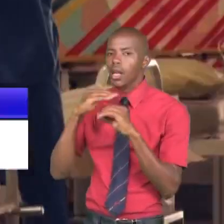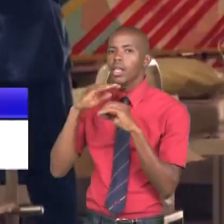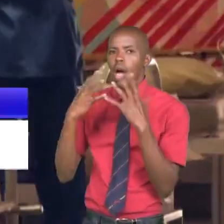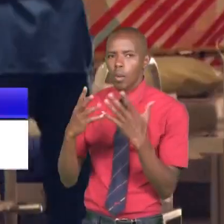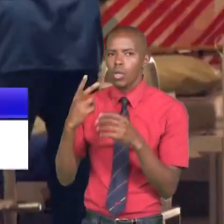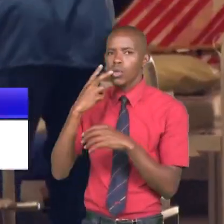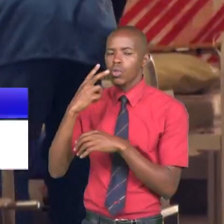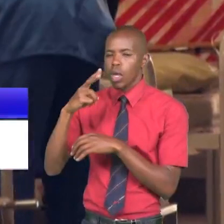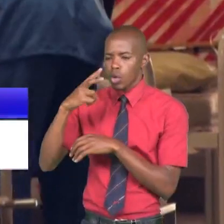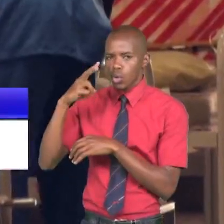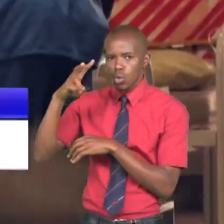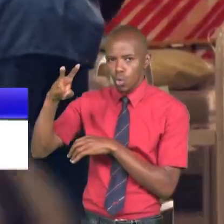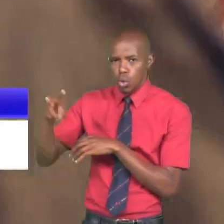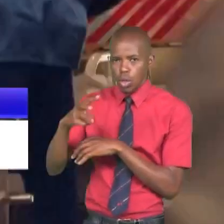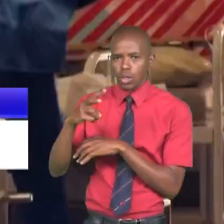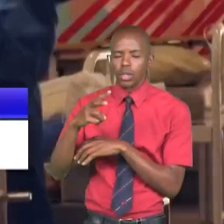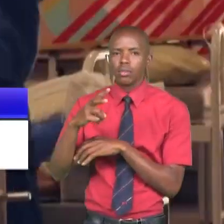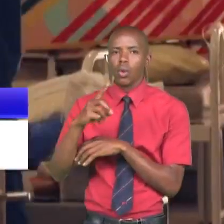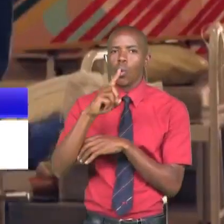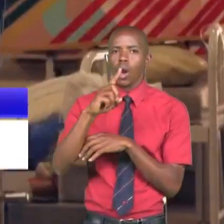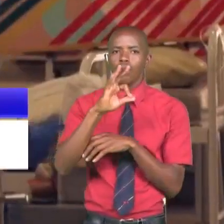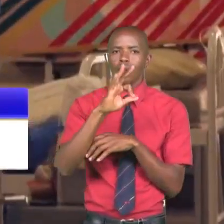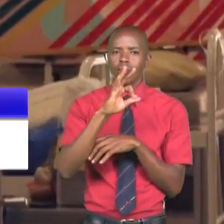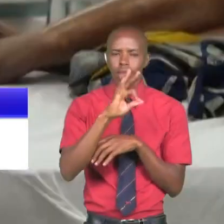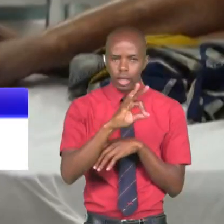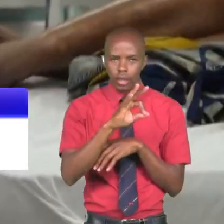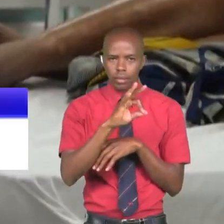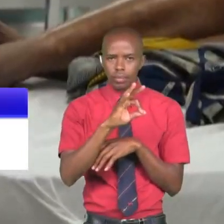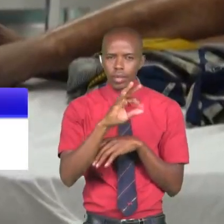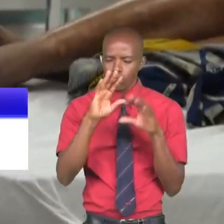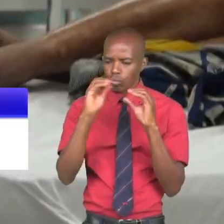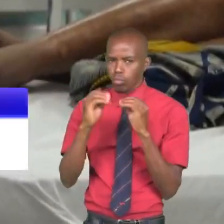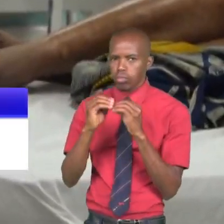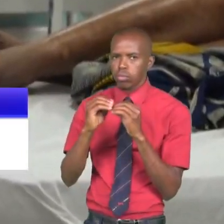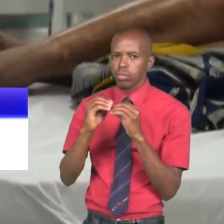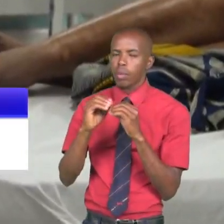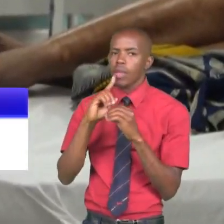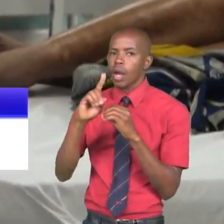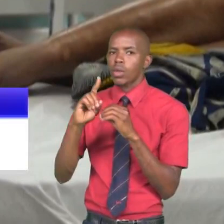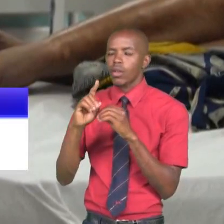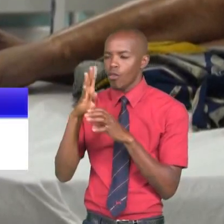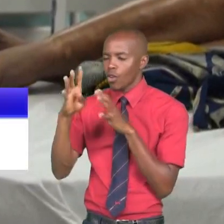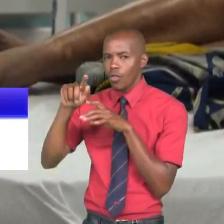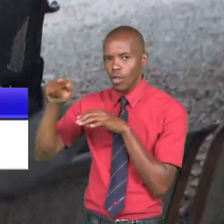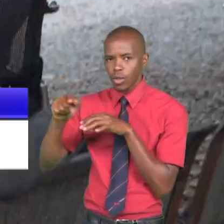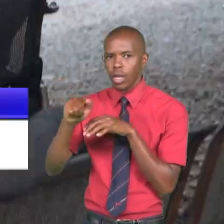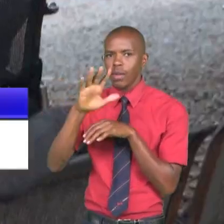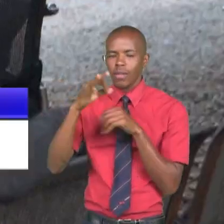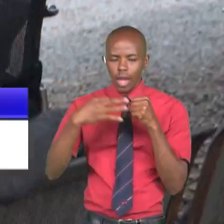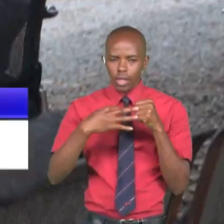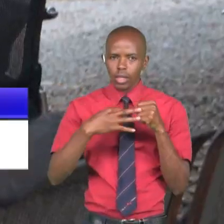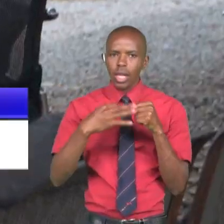at 2,153, and cumulative load in the whole country is now at 134,058 cases,